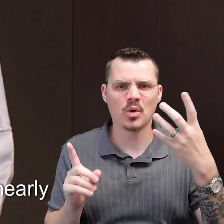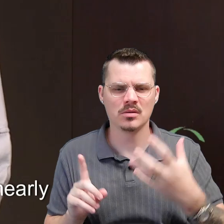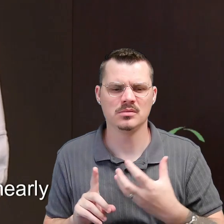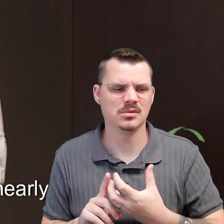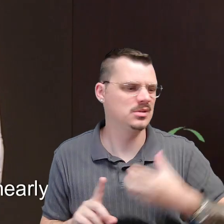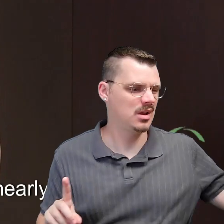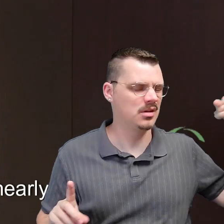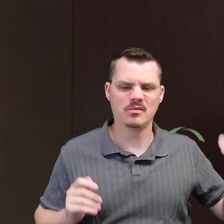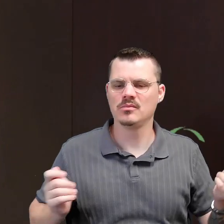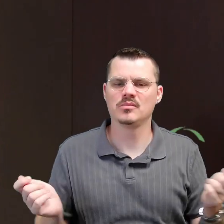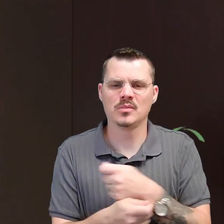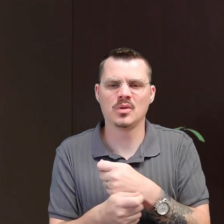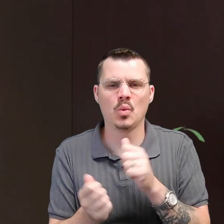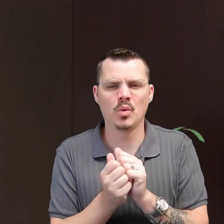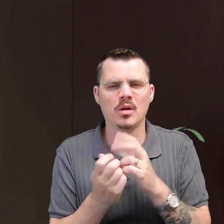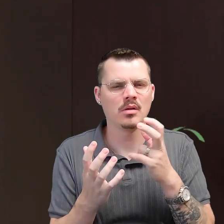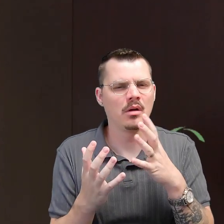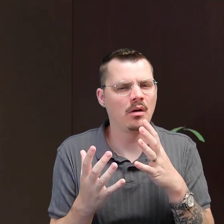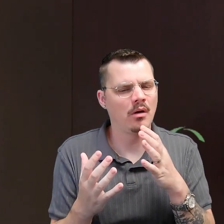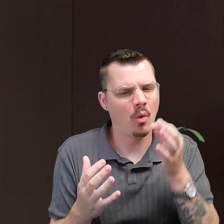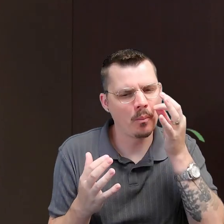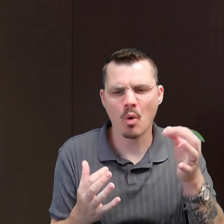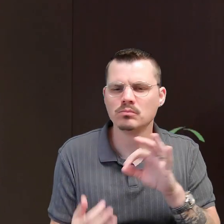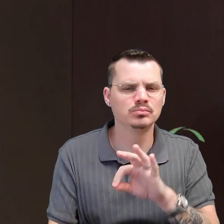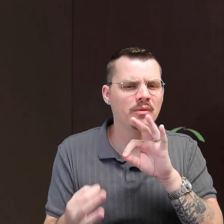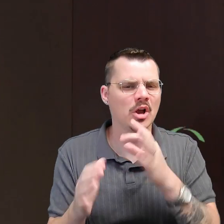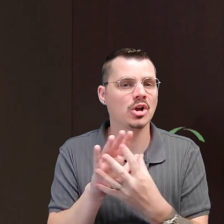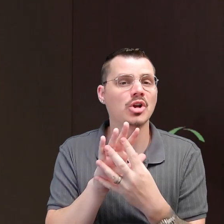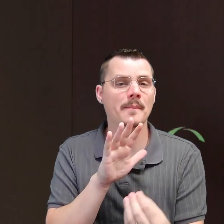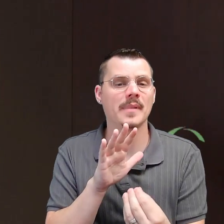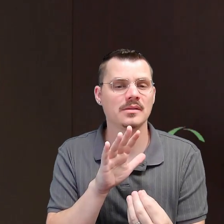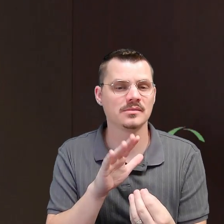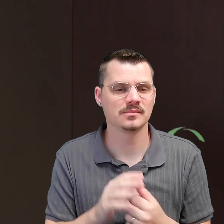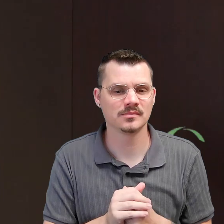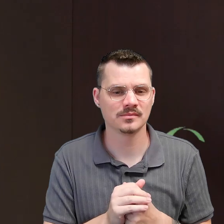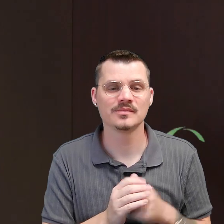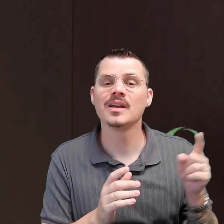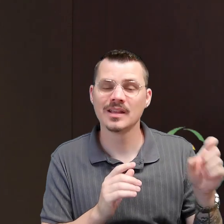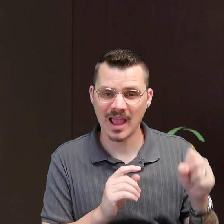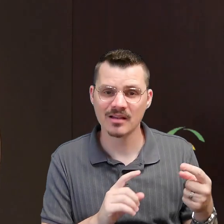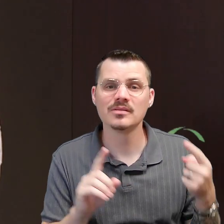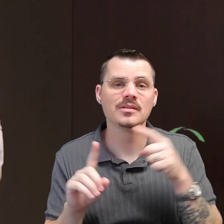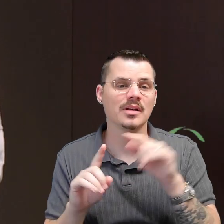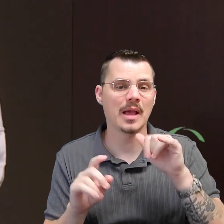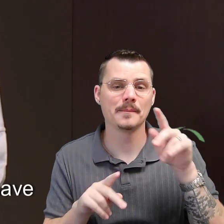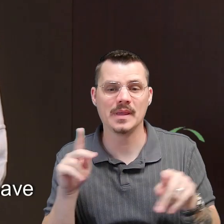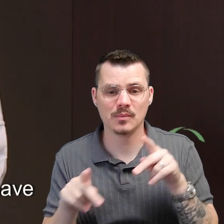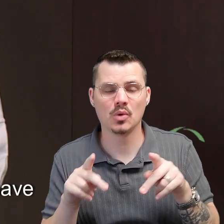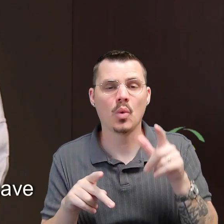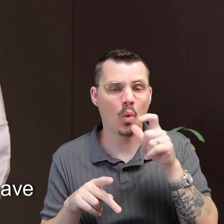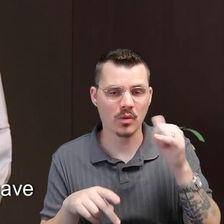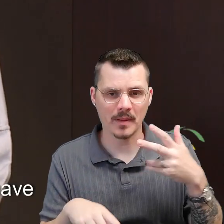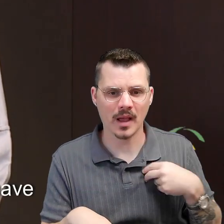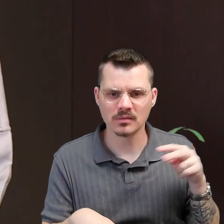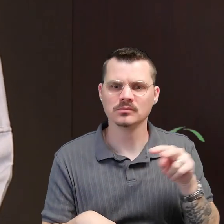replaced with nearly perfect copies. This can also refer to people. The person who